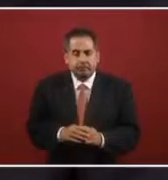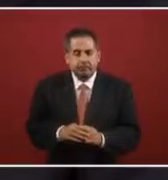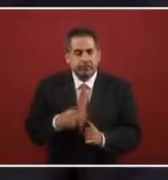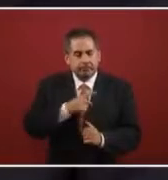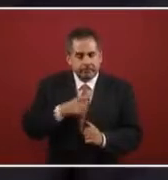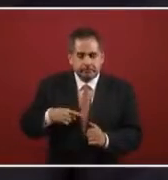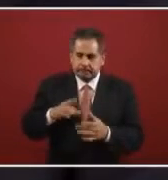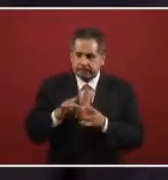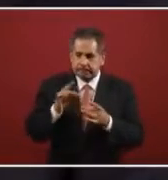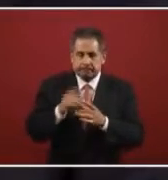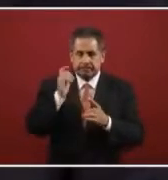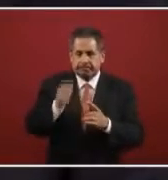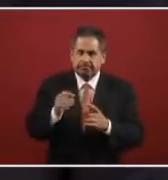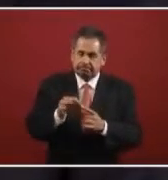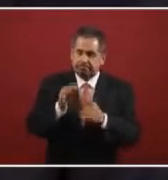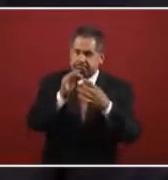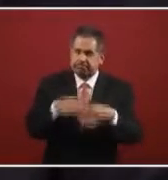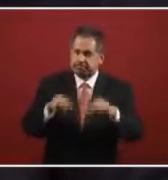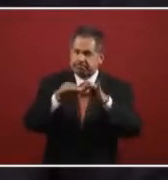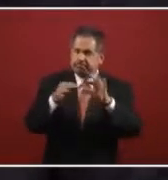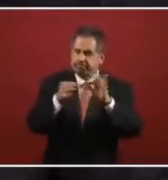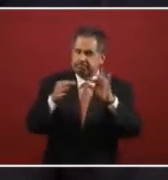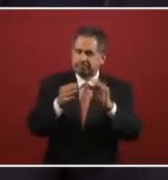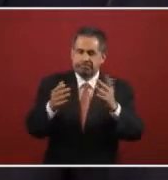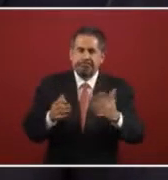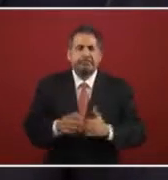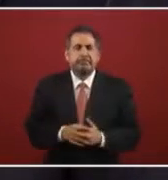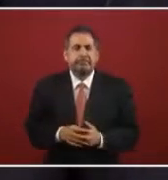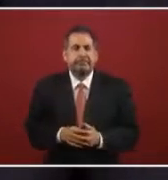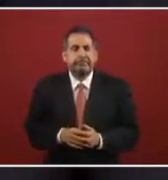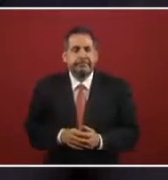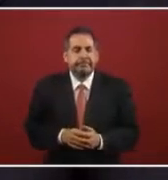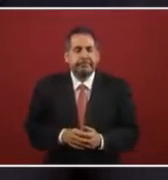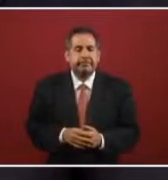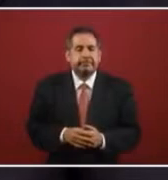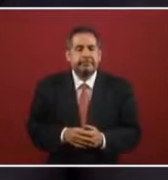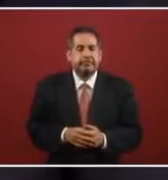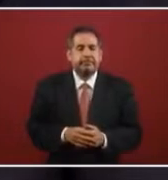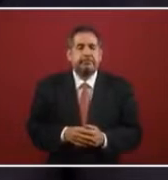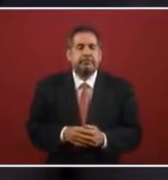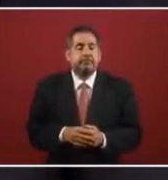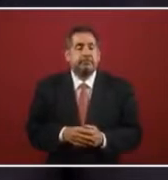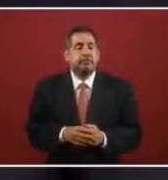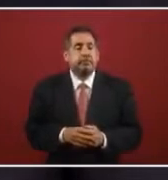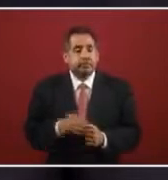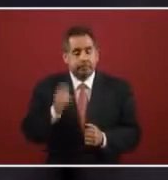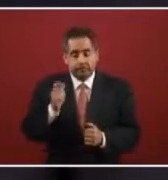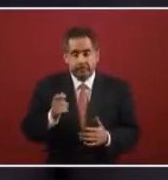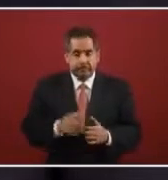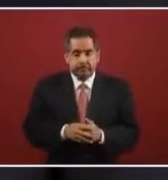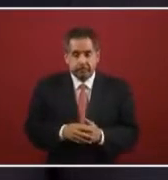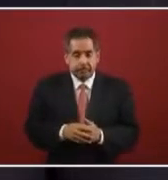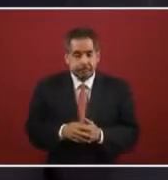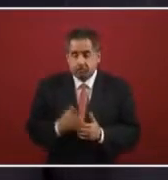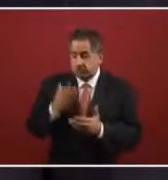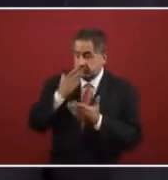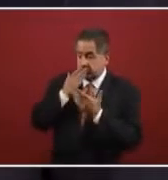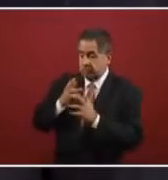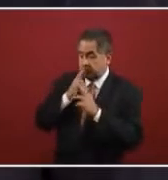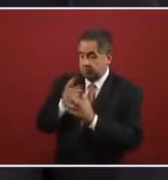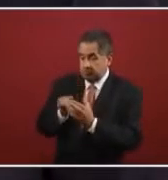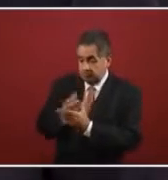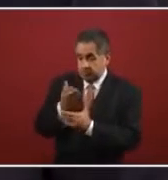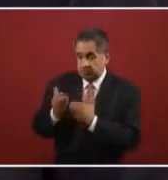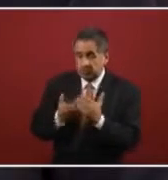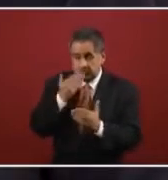que destacar We need to cuando put it out when there is hay buenos resultados. good